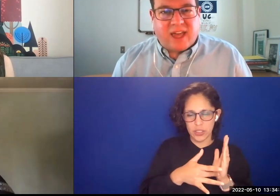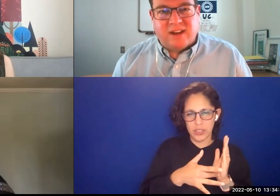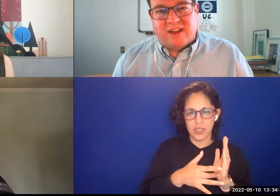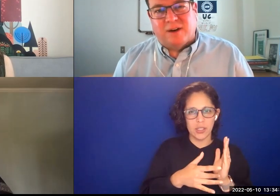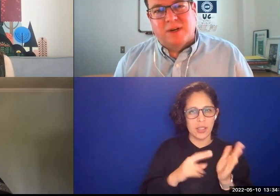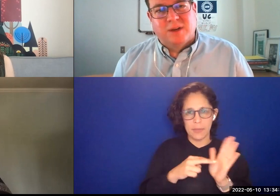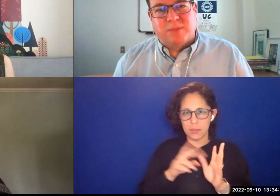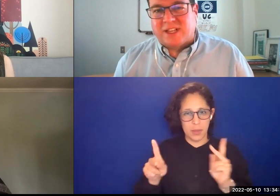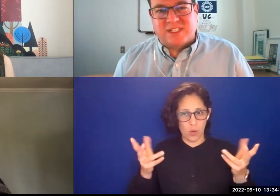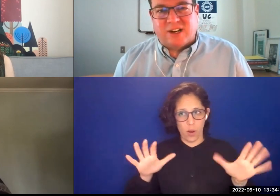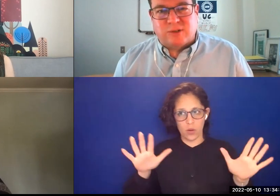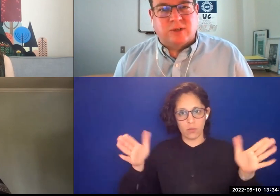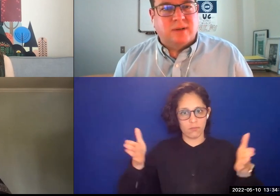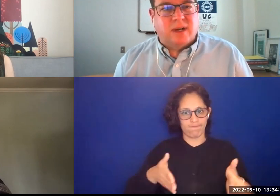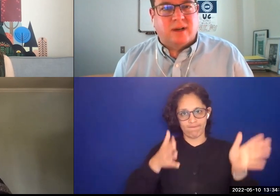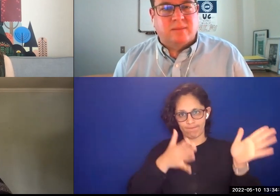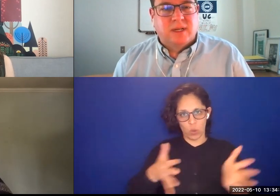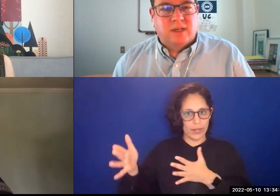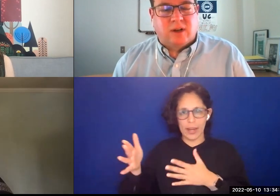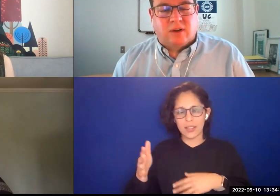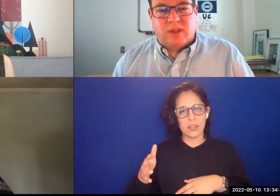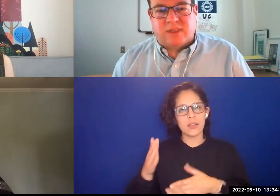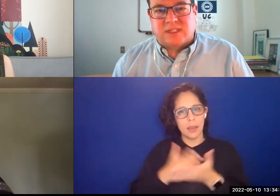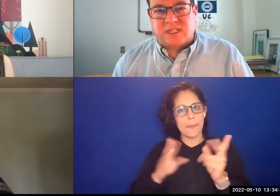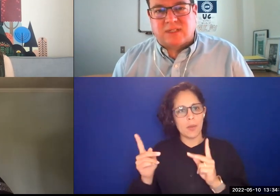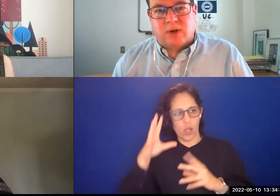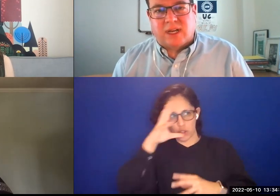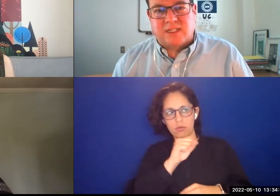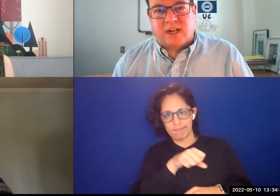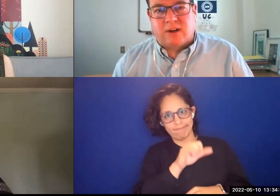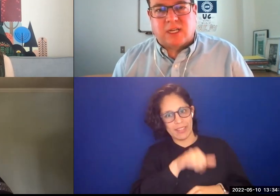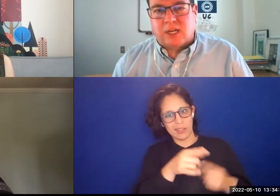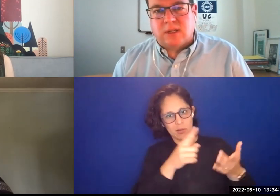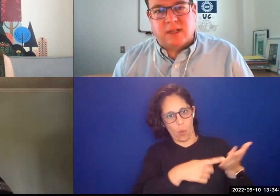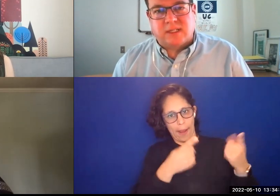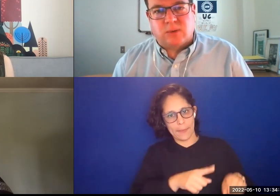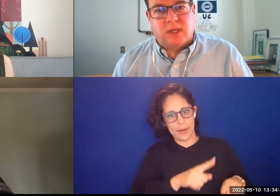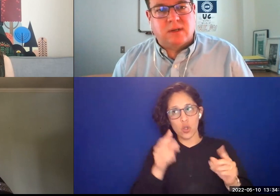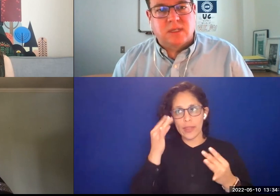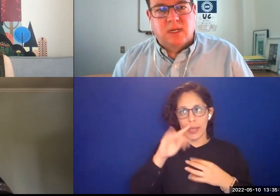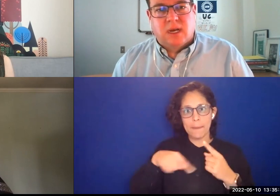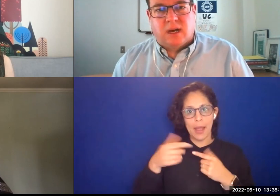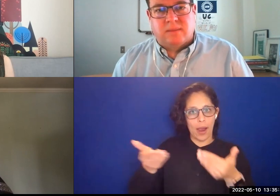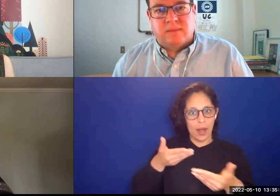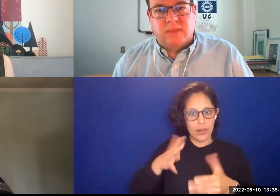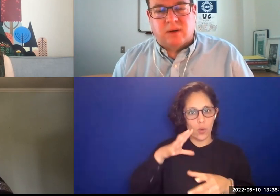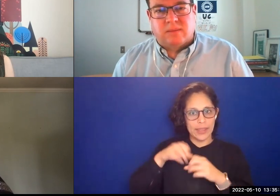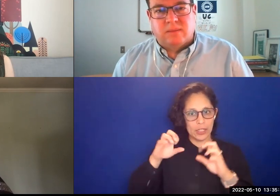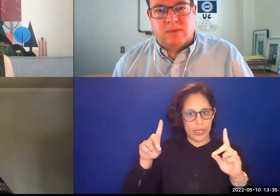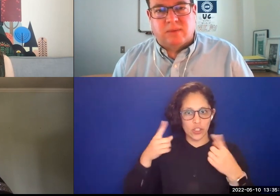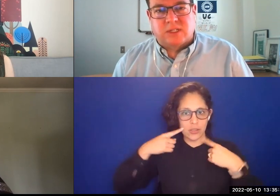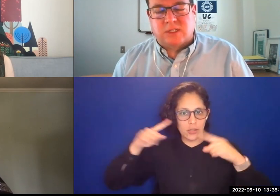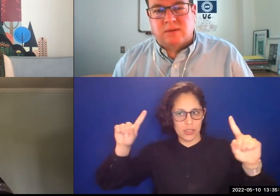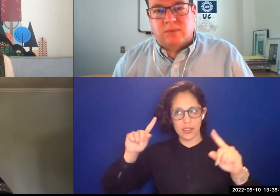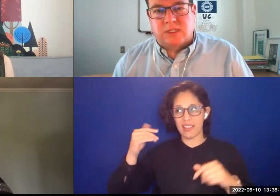think that, but that's not true. If you look at the success of organizing in higher education in the last 20 years.